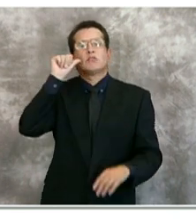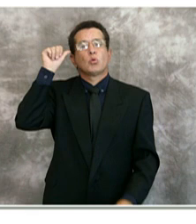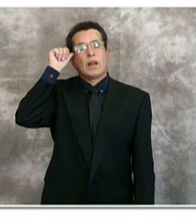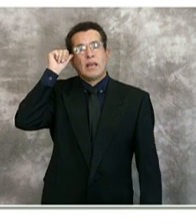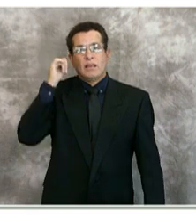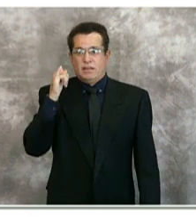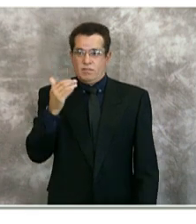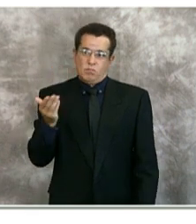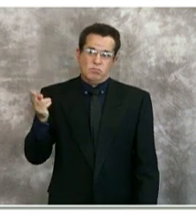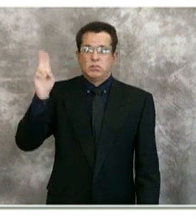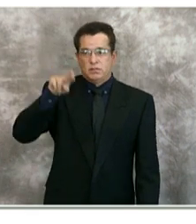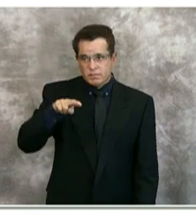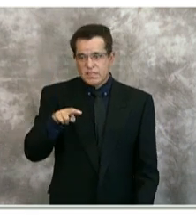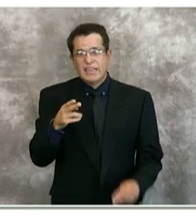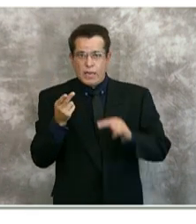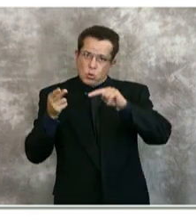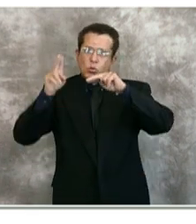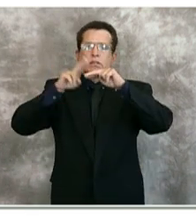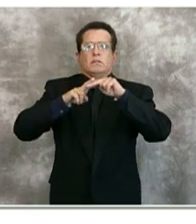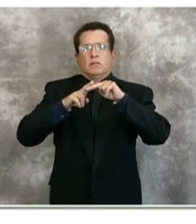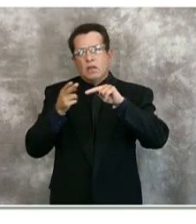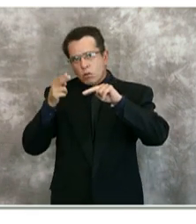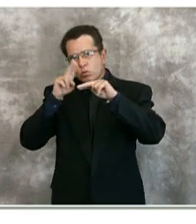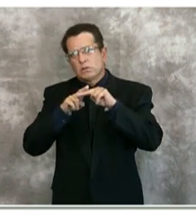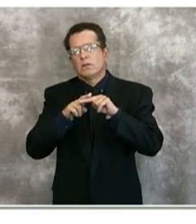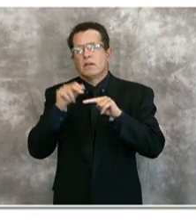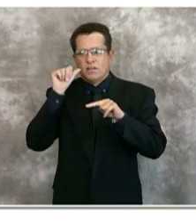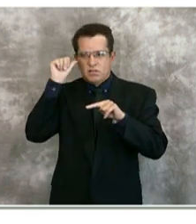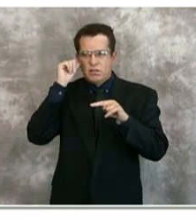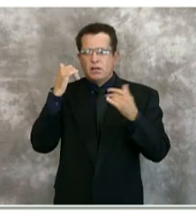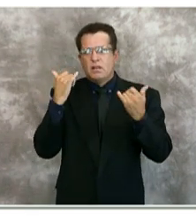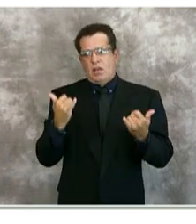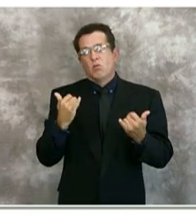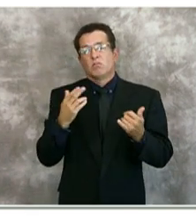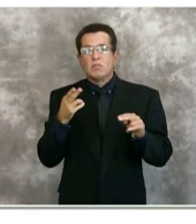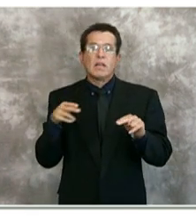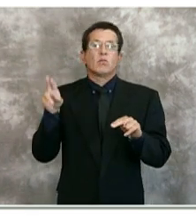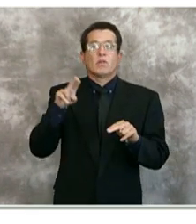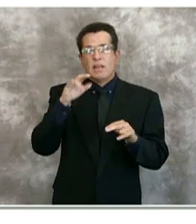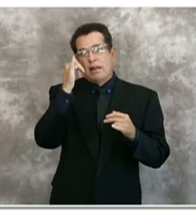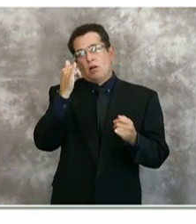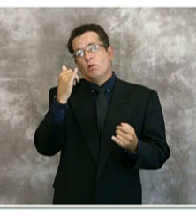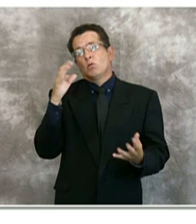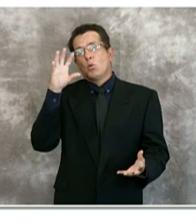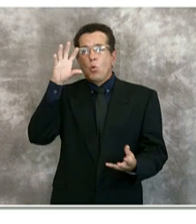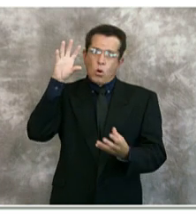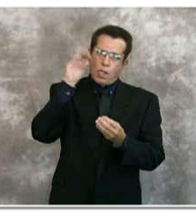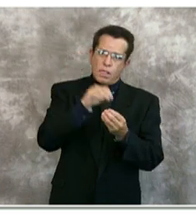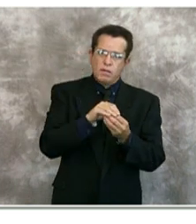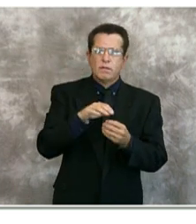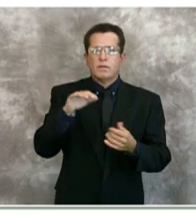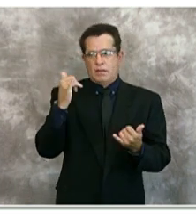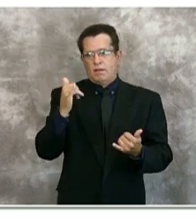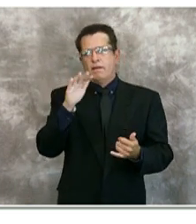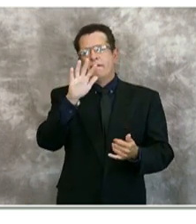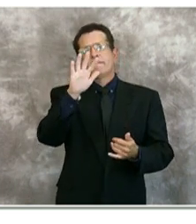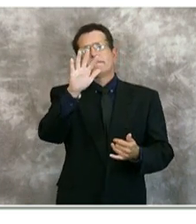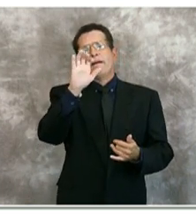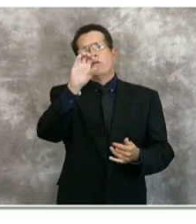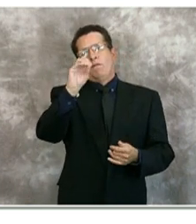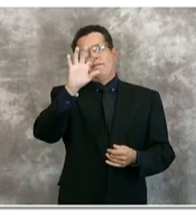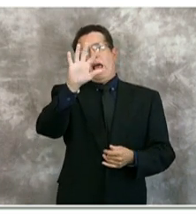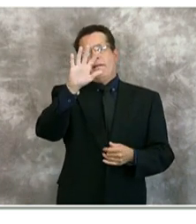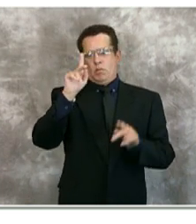an increase in new cases since yesterday's report of 385 cases. The total includes